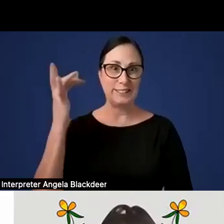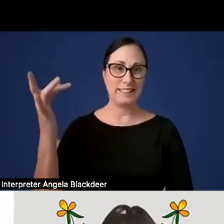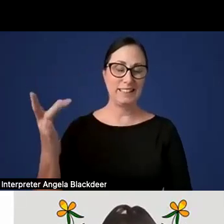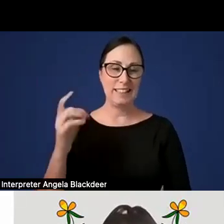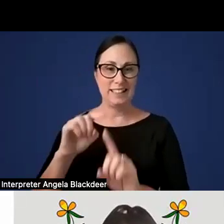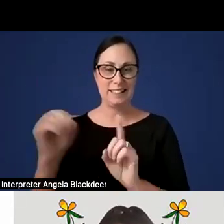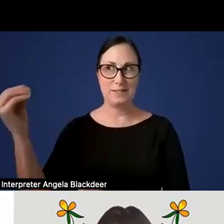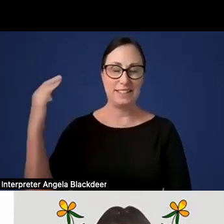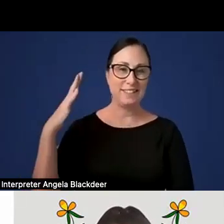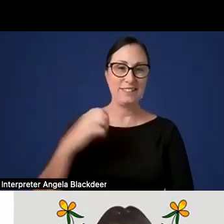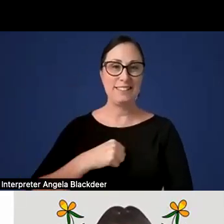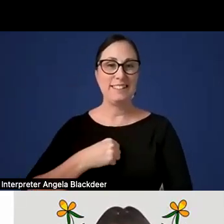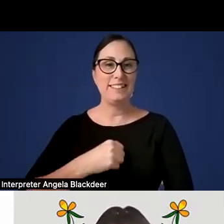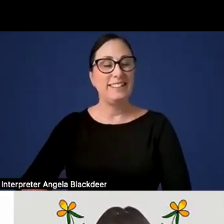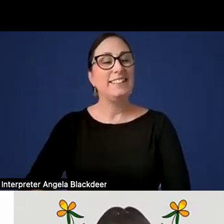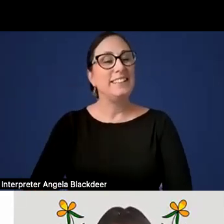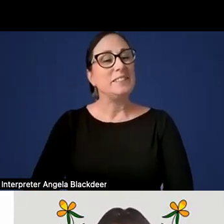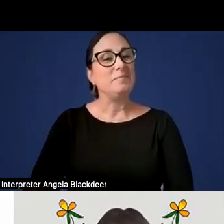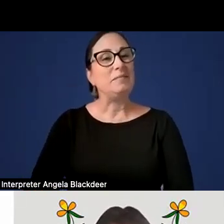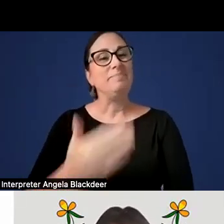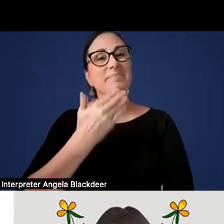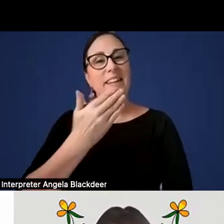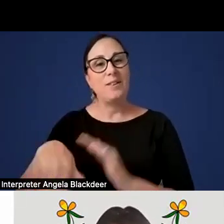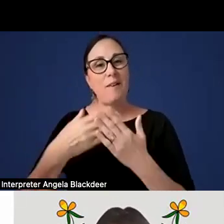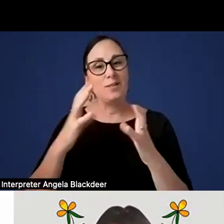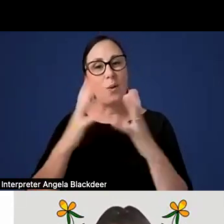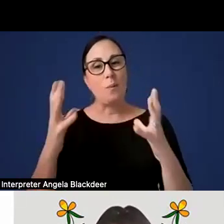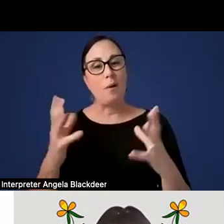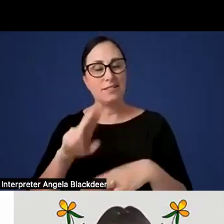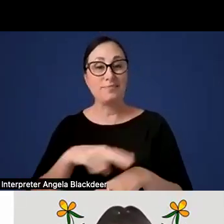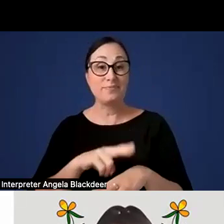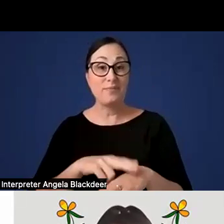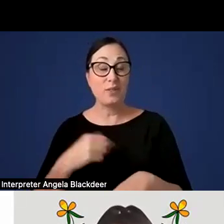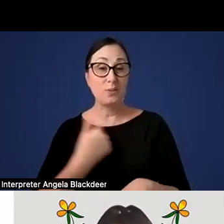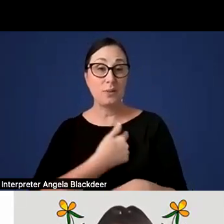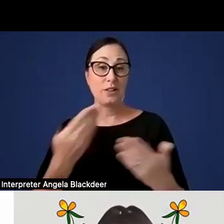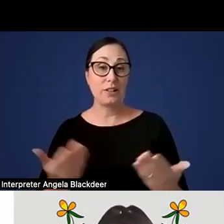Thank you all so much. So, of course, we are here today to talk about